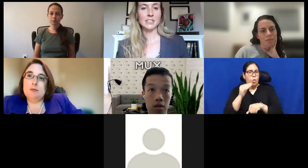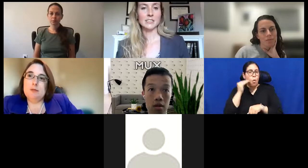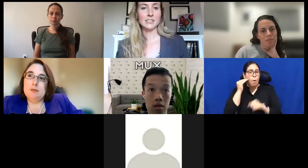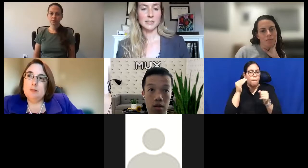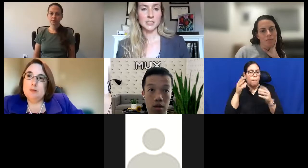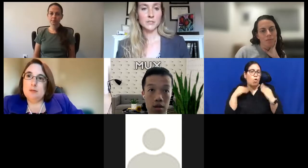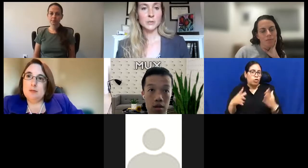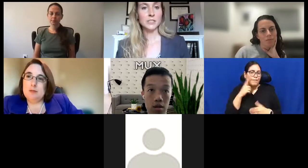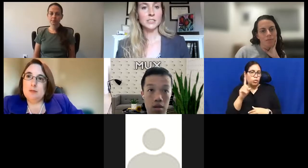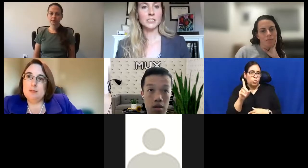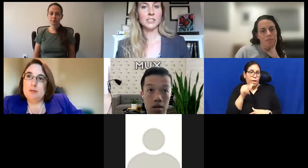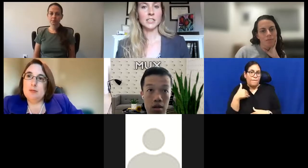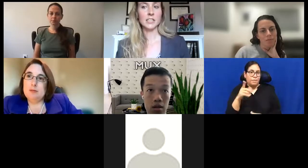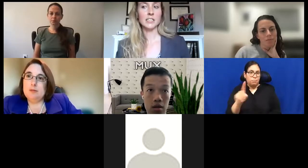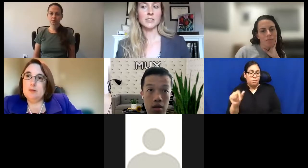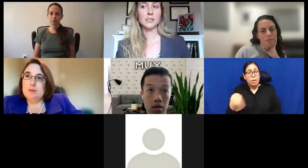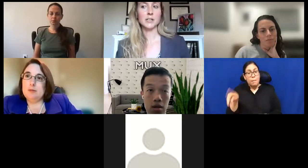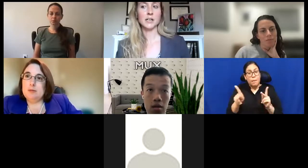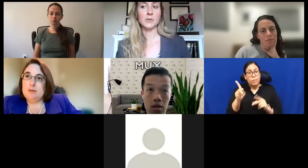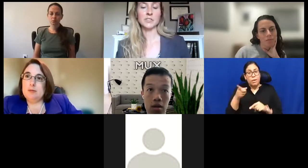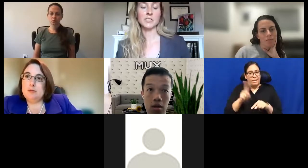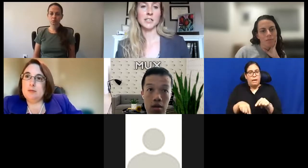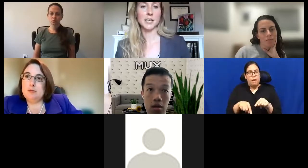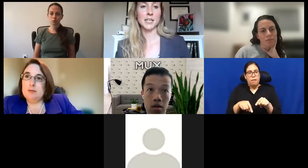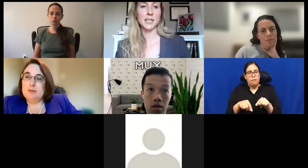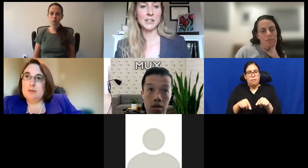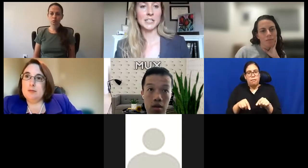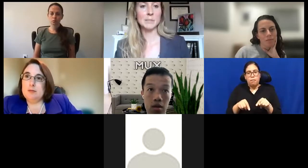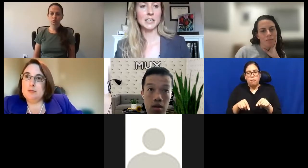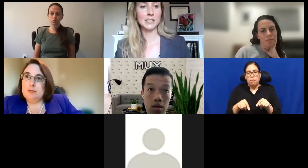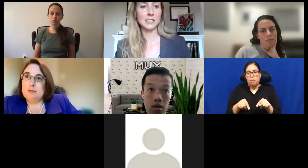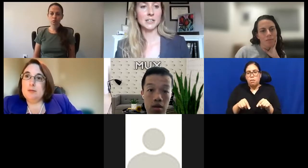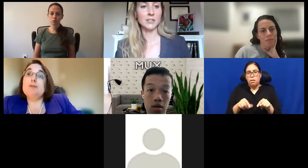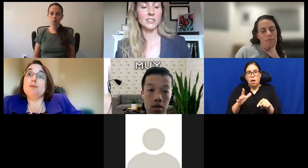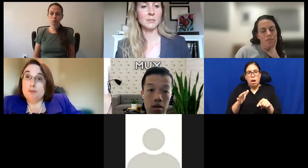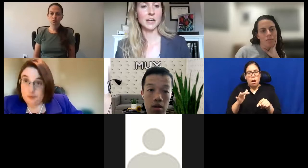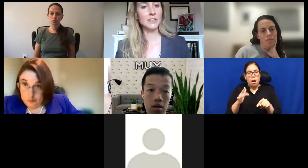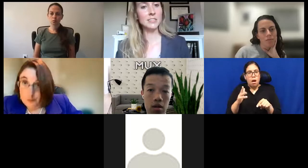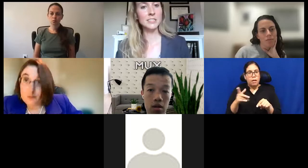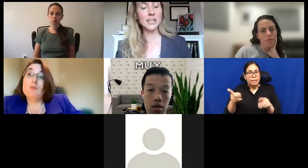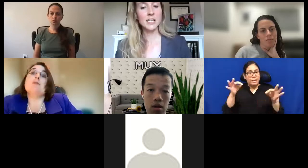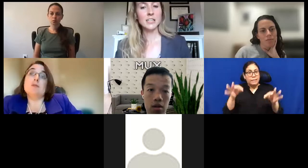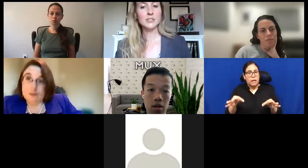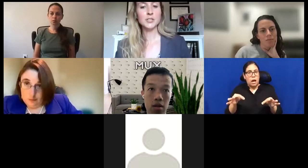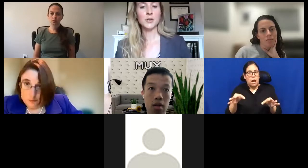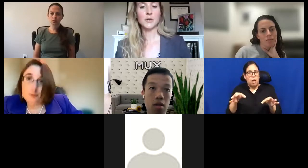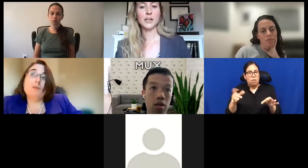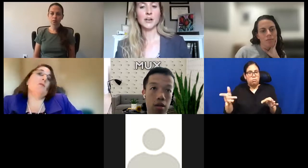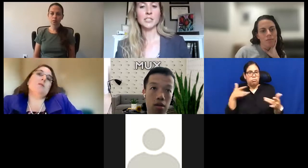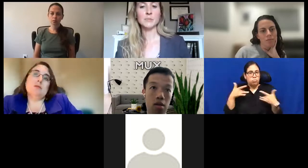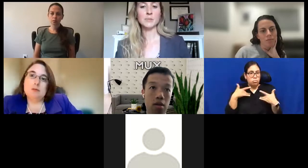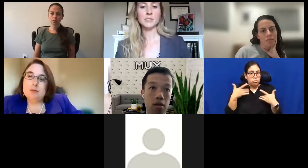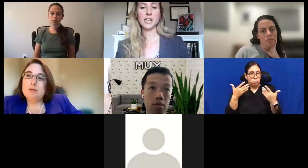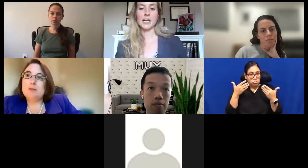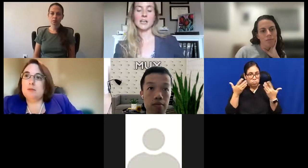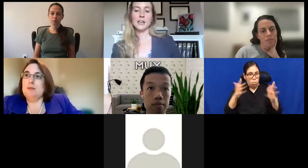many disabled individuals can't or decide not to get married because of loss of benefits. And so I